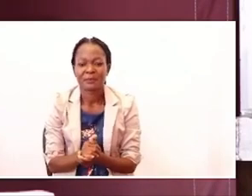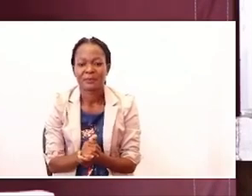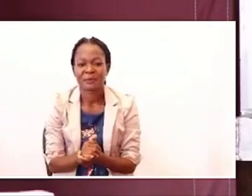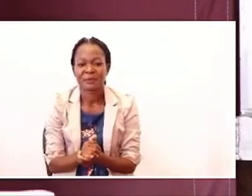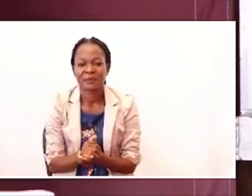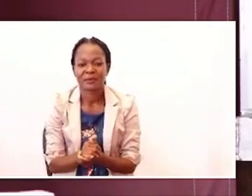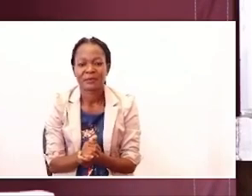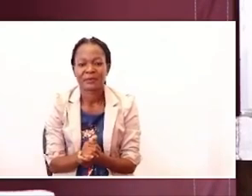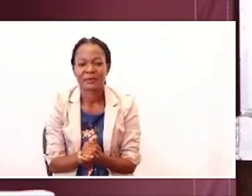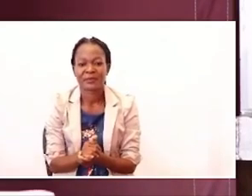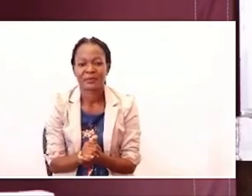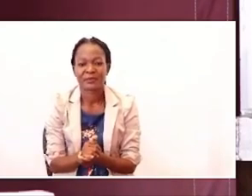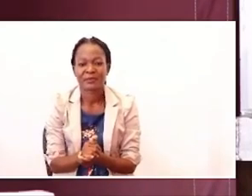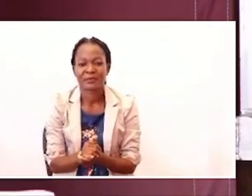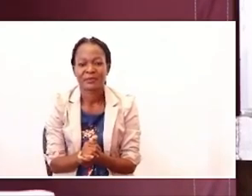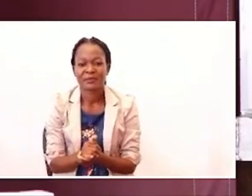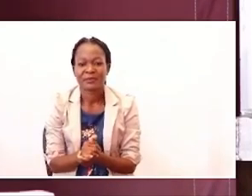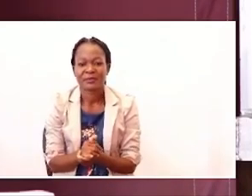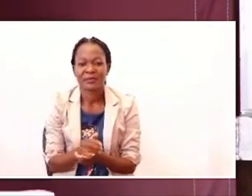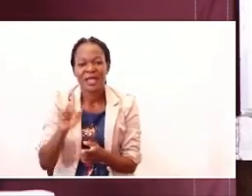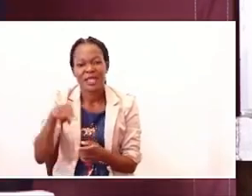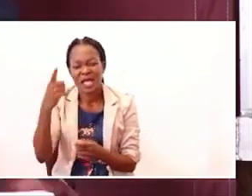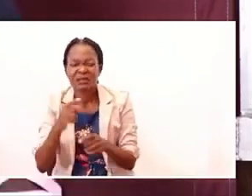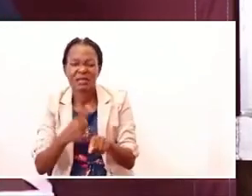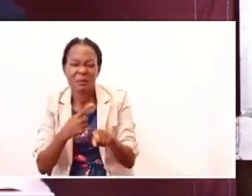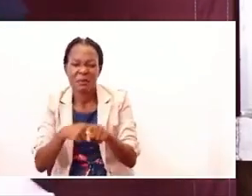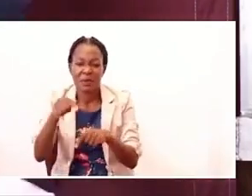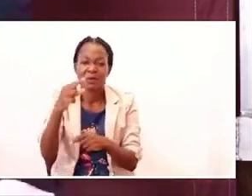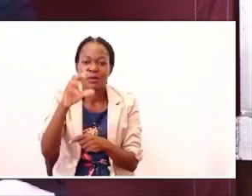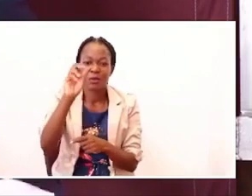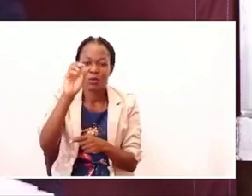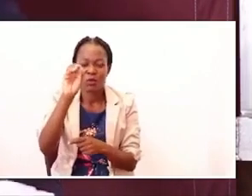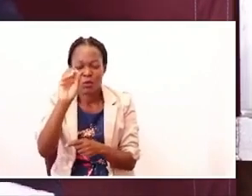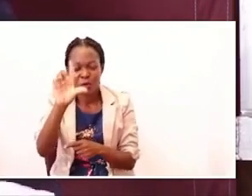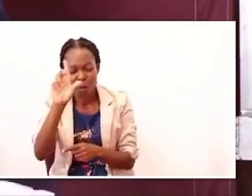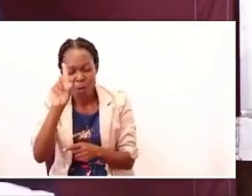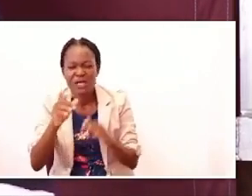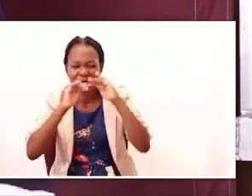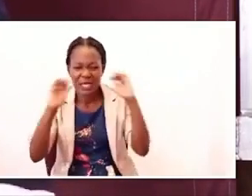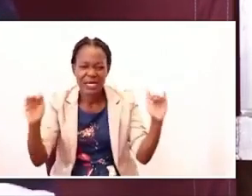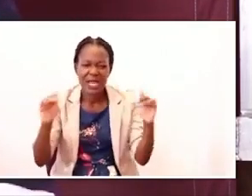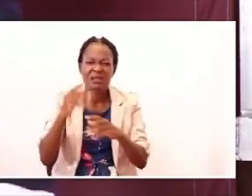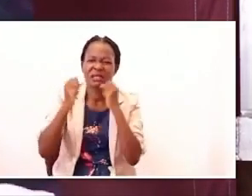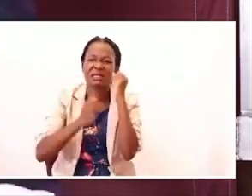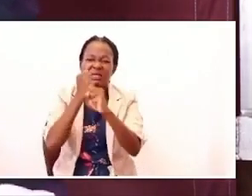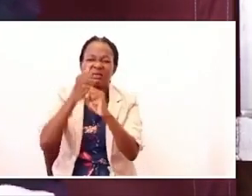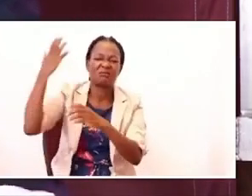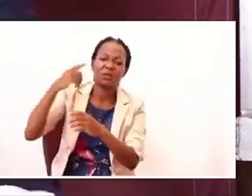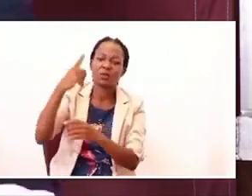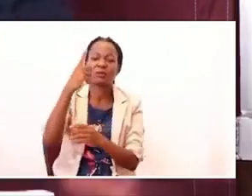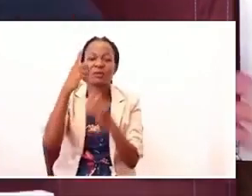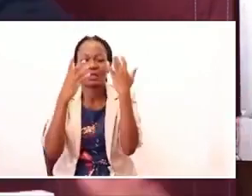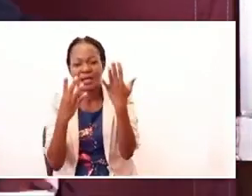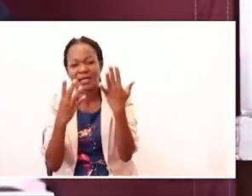And definitely the end of the gold standard in 1973 made it unnecessary